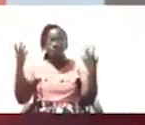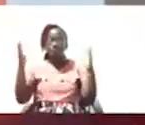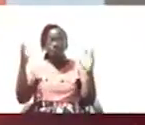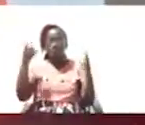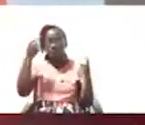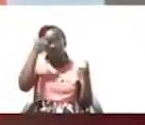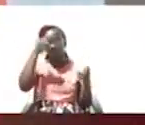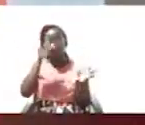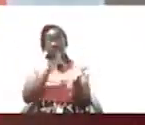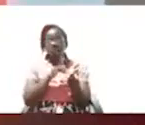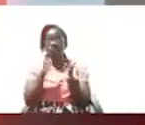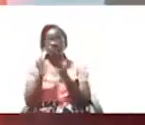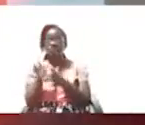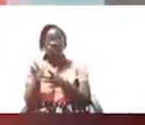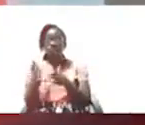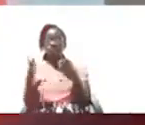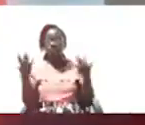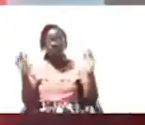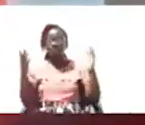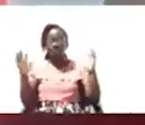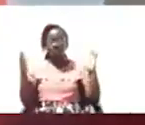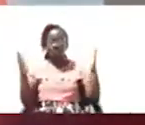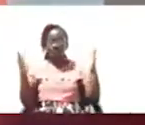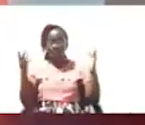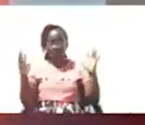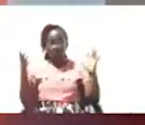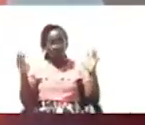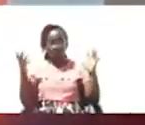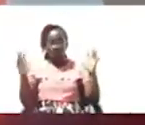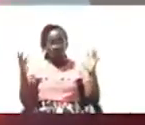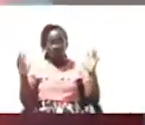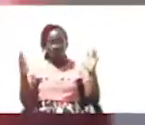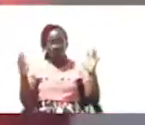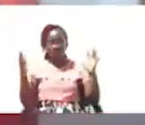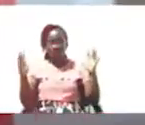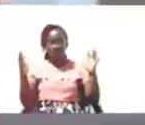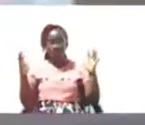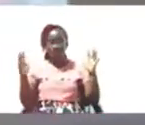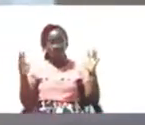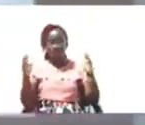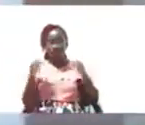Jesus. Put your hands together for Jesus. God, let an ayam bone.